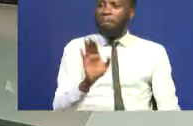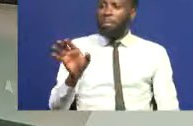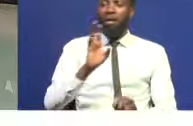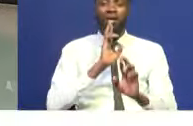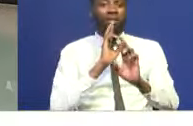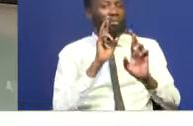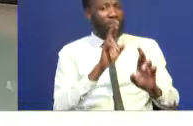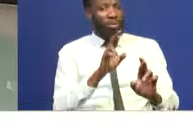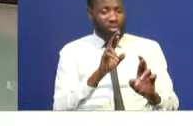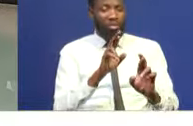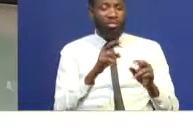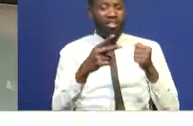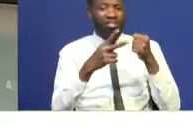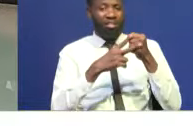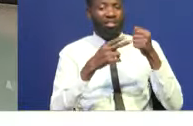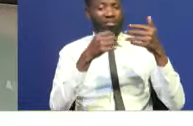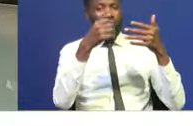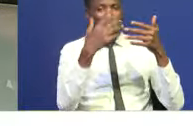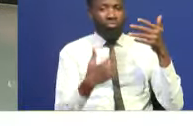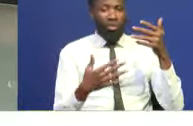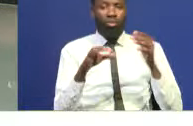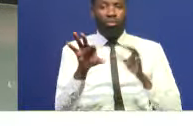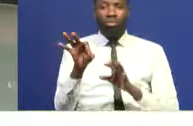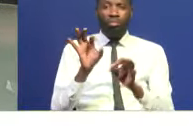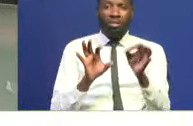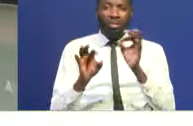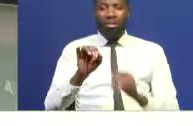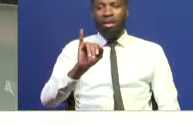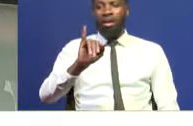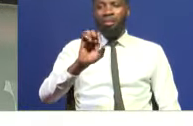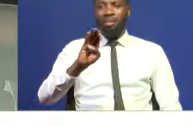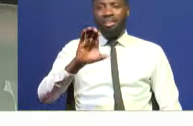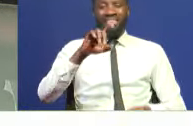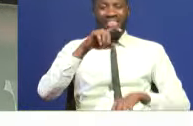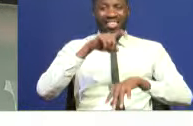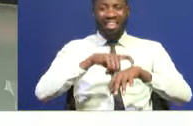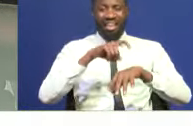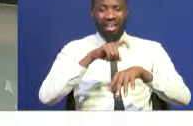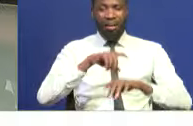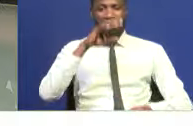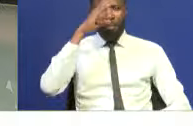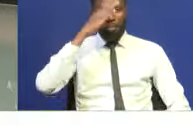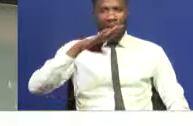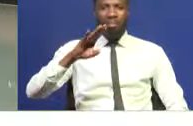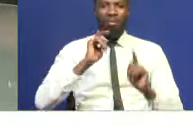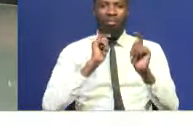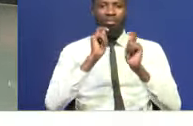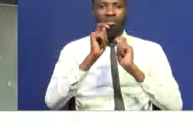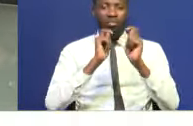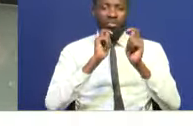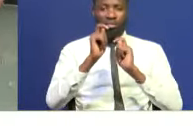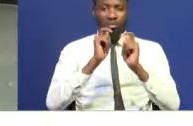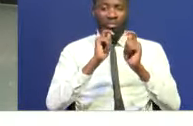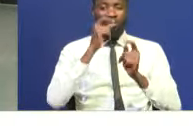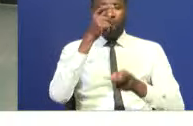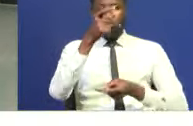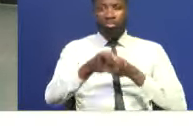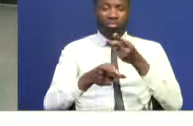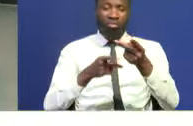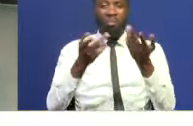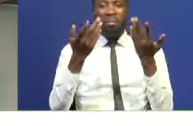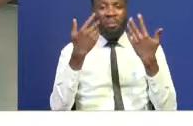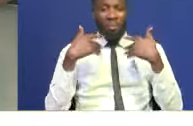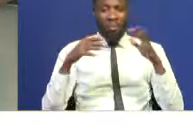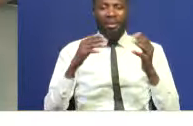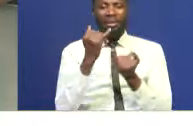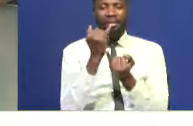the 7 IEBC nominees following the completion of the parliamentary vetting process on Saturday. Members of